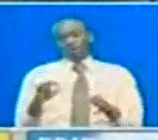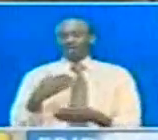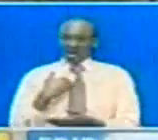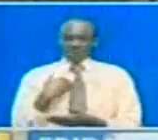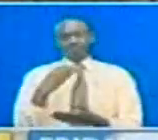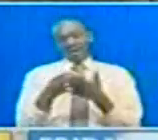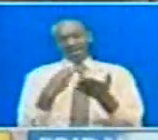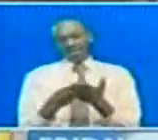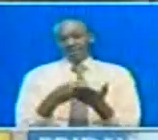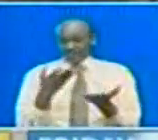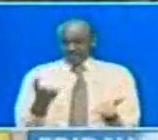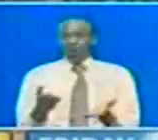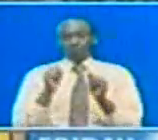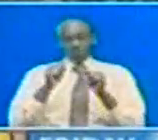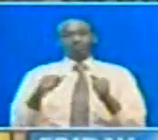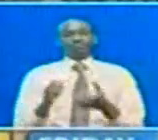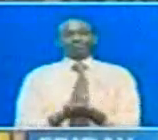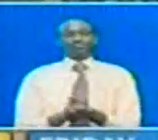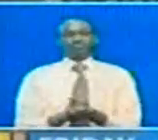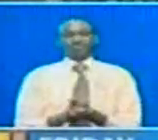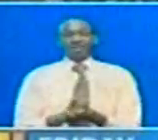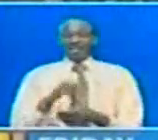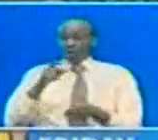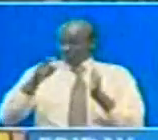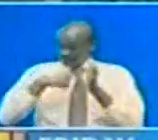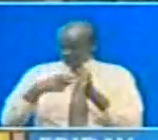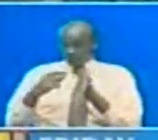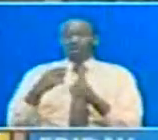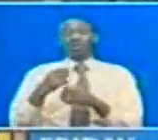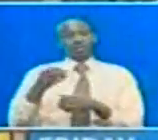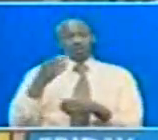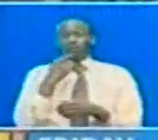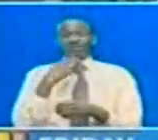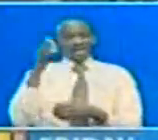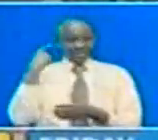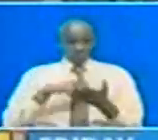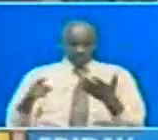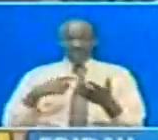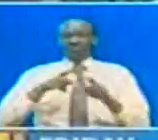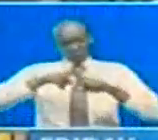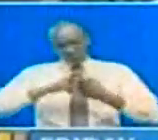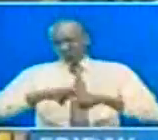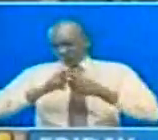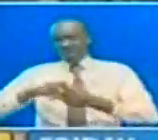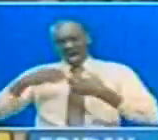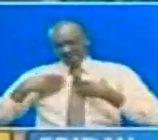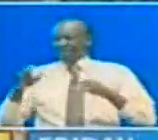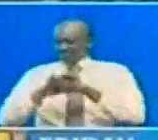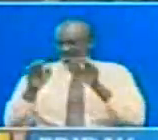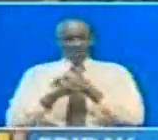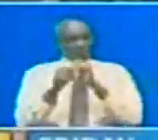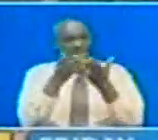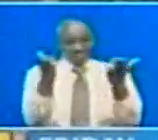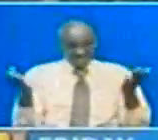they're optimistic about the results. The test run of the factory on Tuesday last week, and the results of that test run were positive.